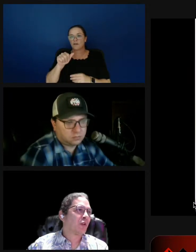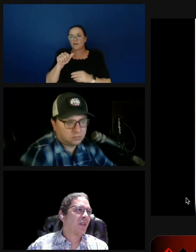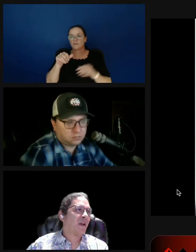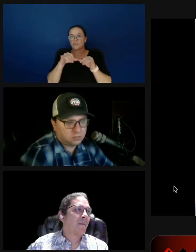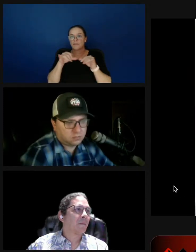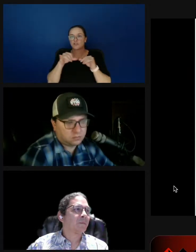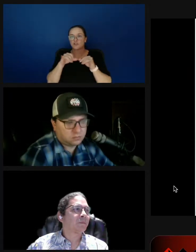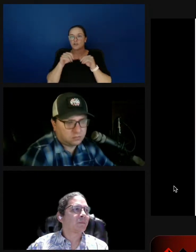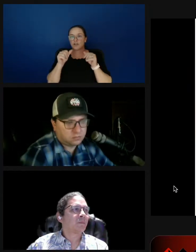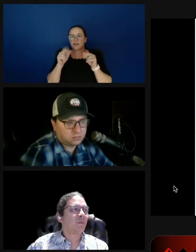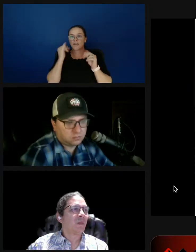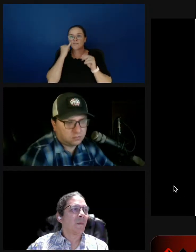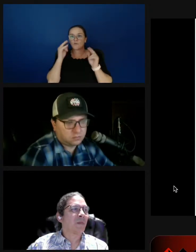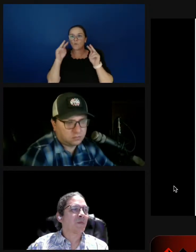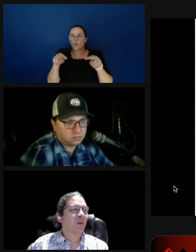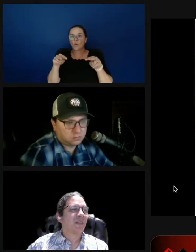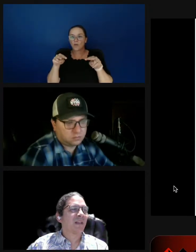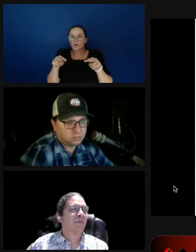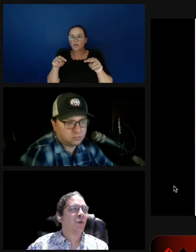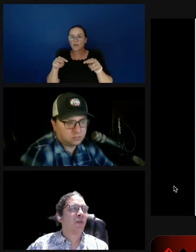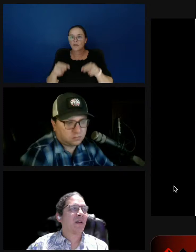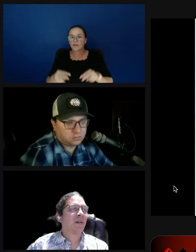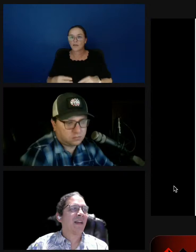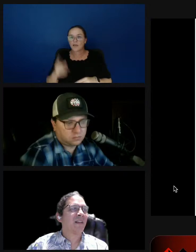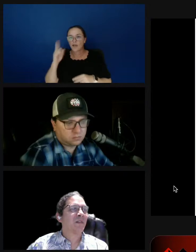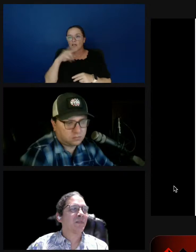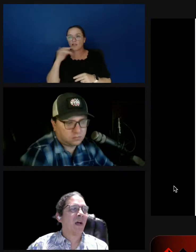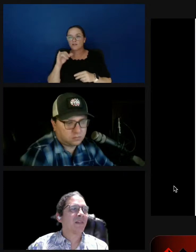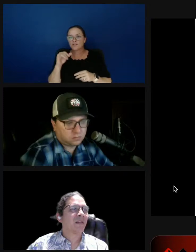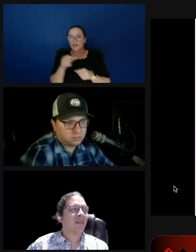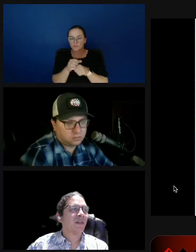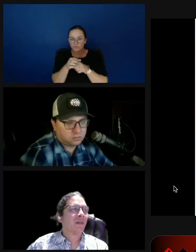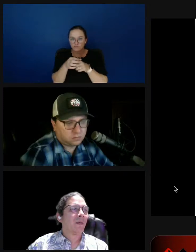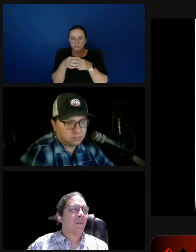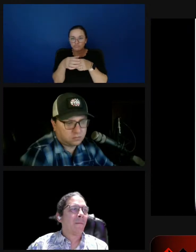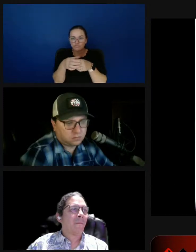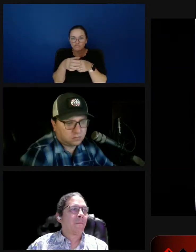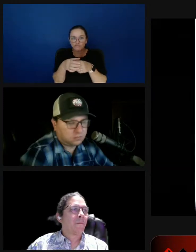So if you look in there, that's what it looks like in a full crater, a tiny little spot